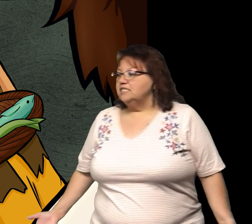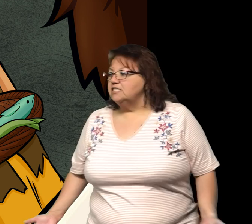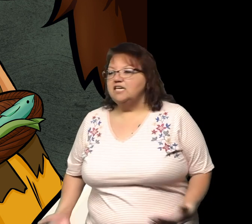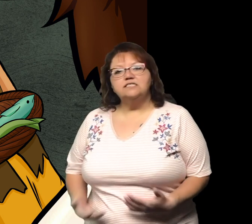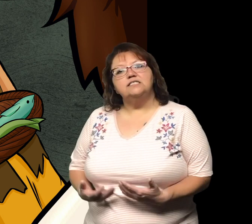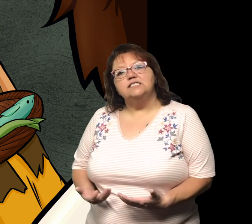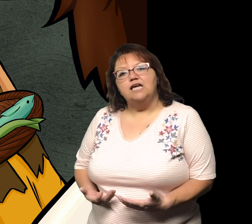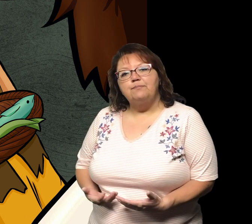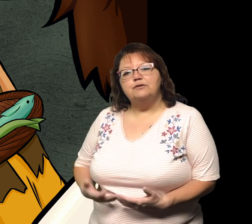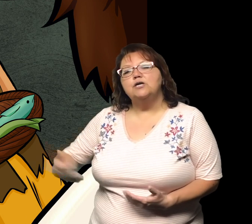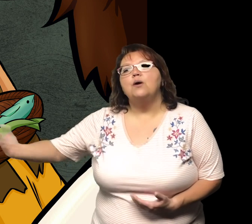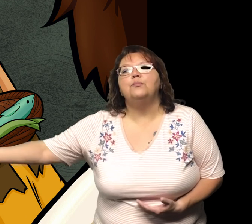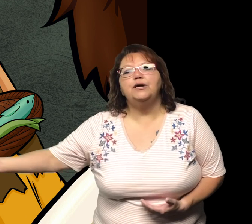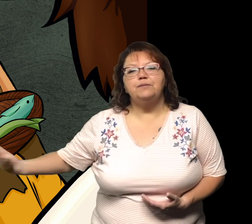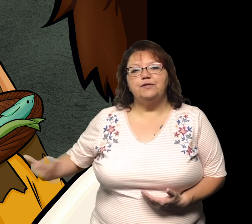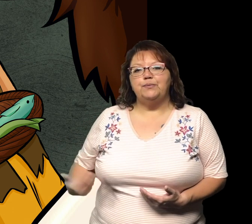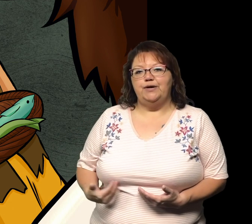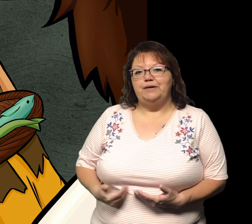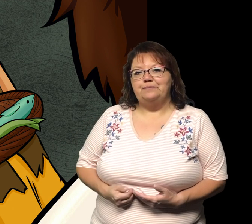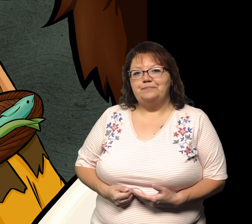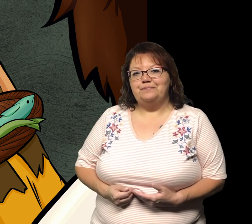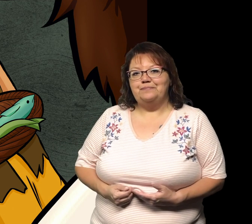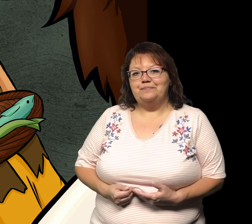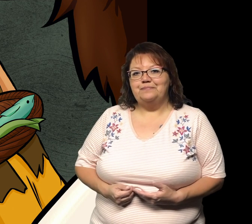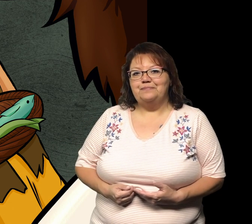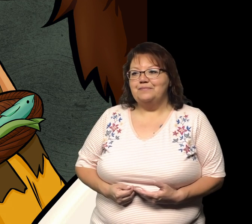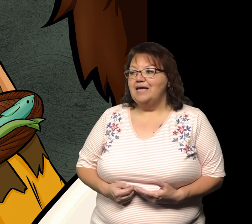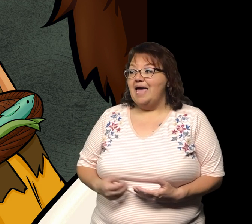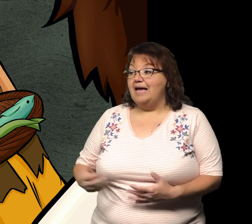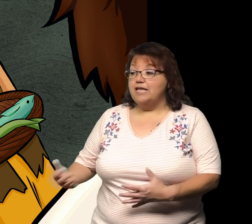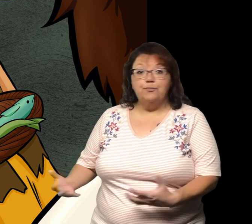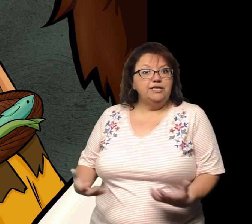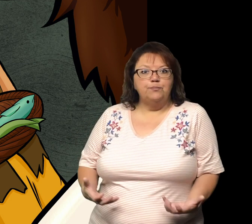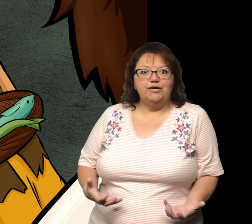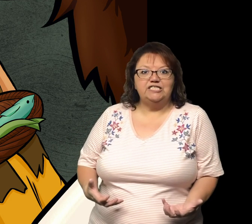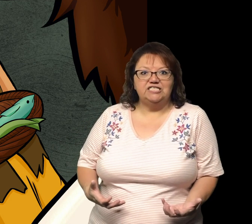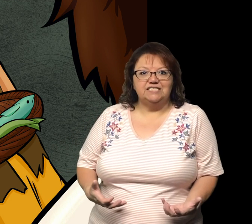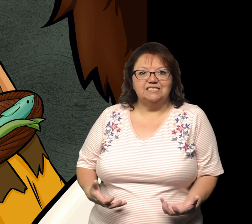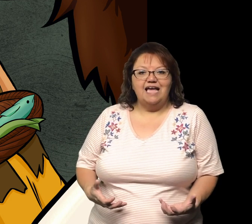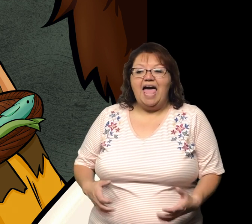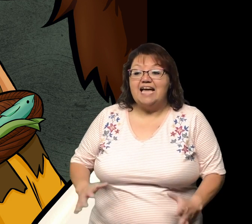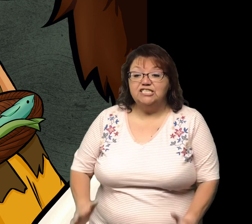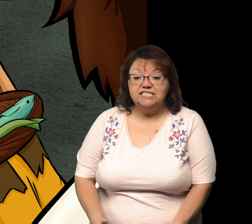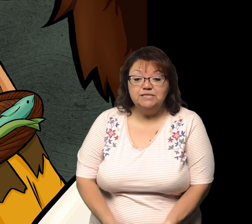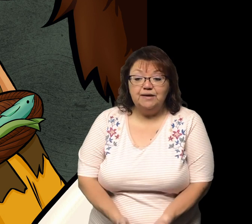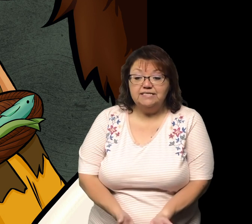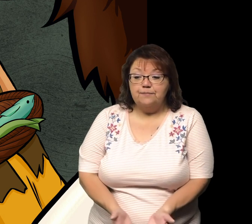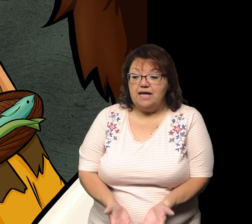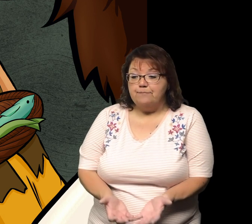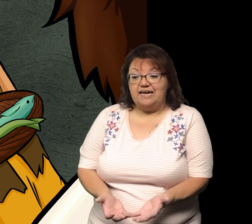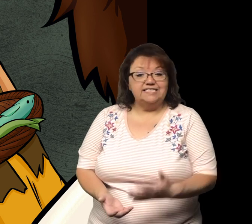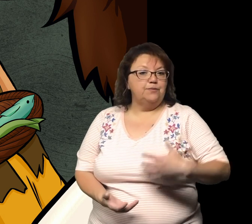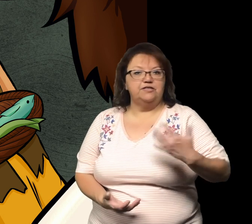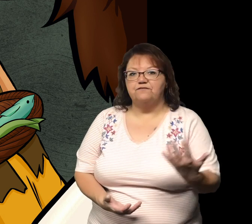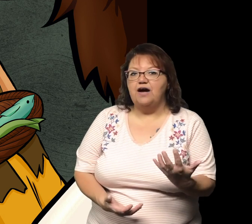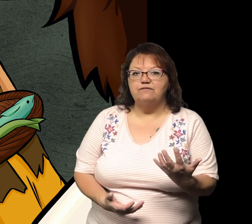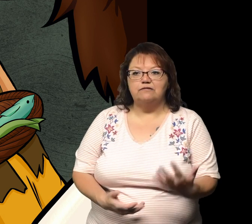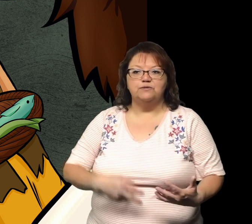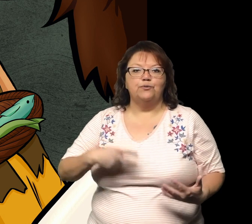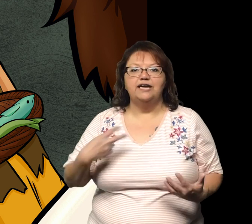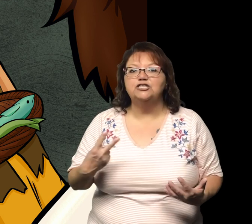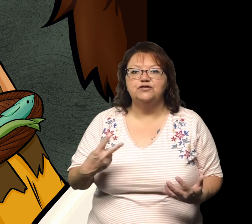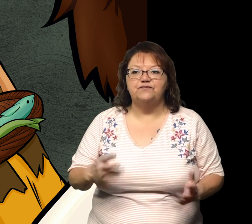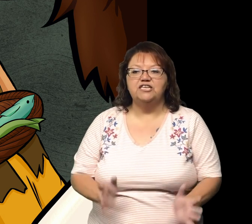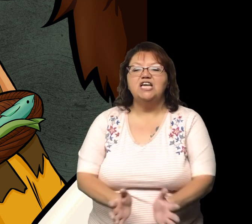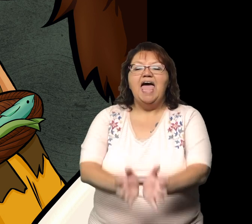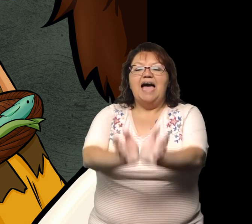Well, Jesus tells the disciples, bring me the boy. And they bring the boy to Jesus. And Jesus picks up that basket with the 5 loaves